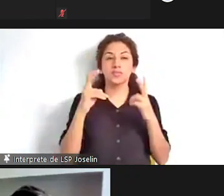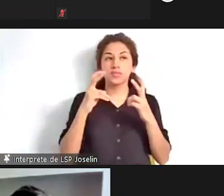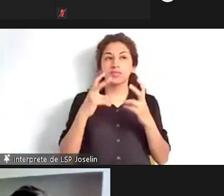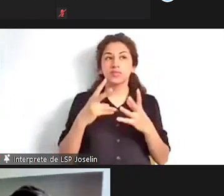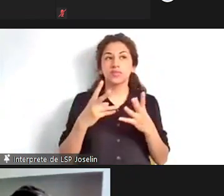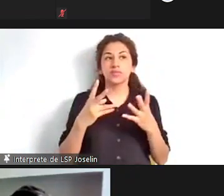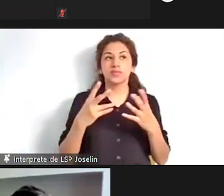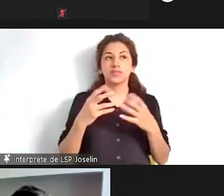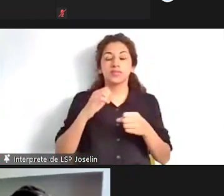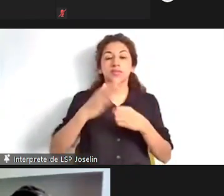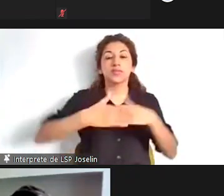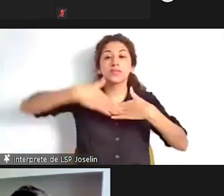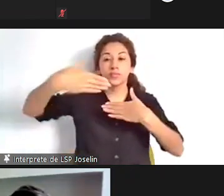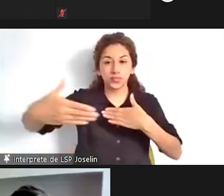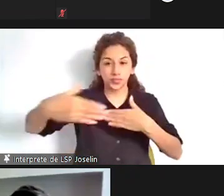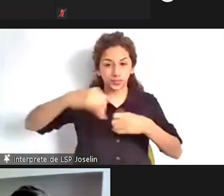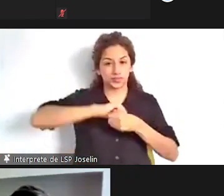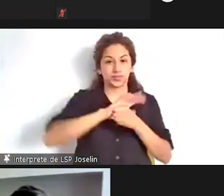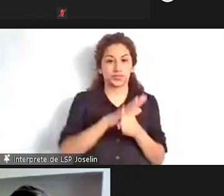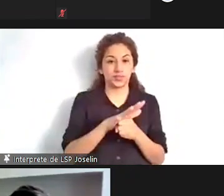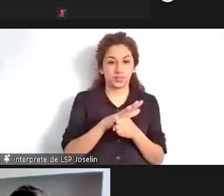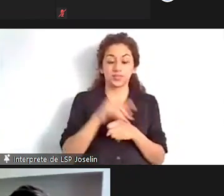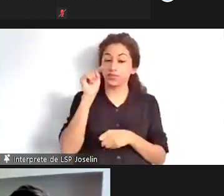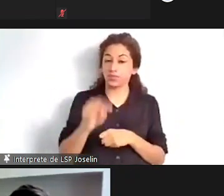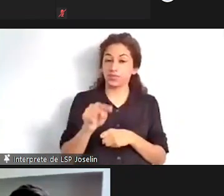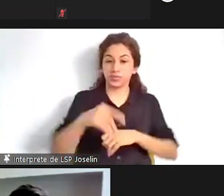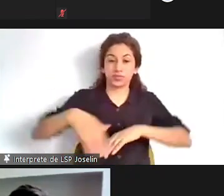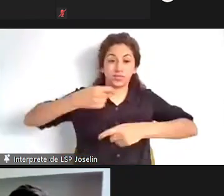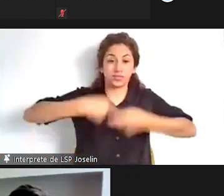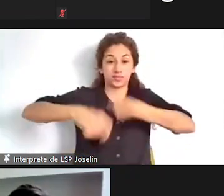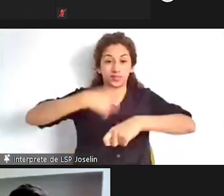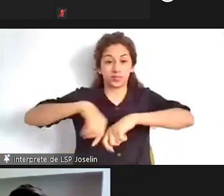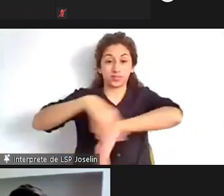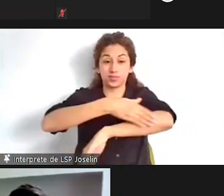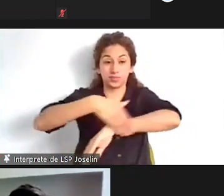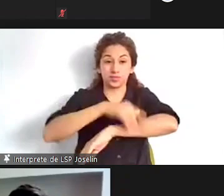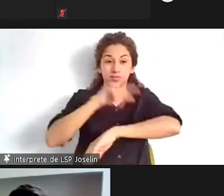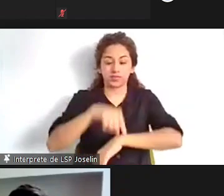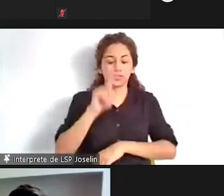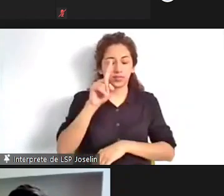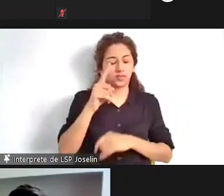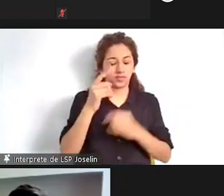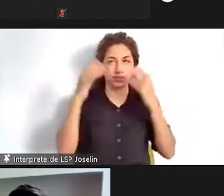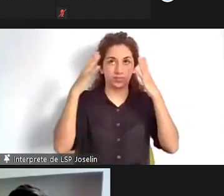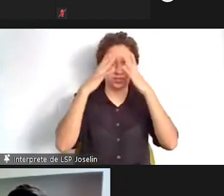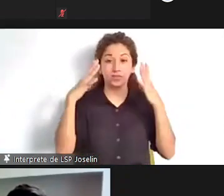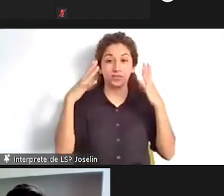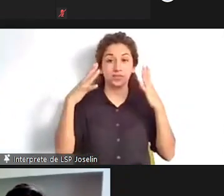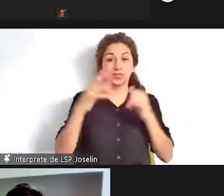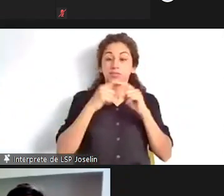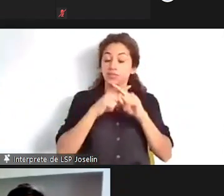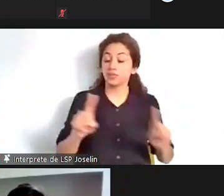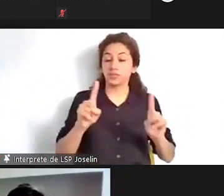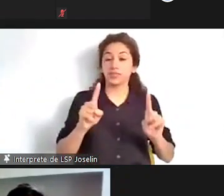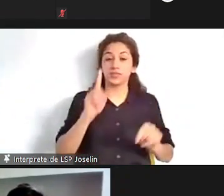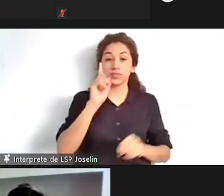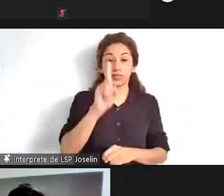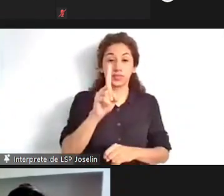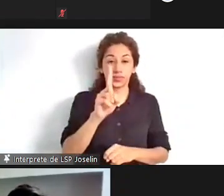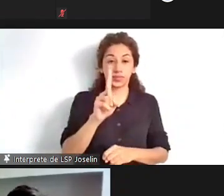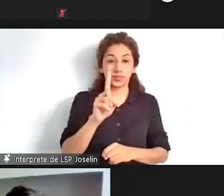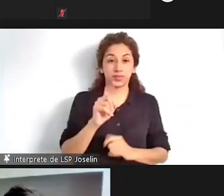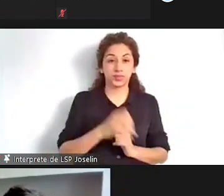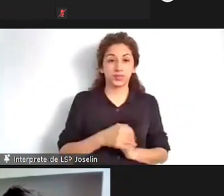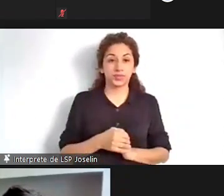post-pandemic world the informality is a key element that is part of the consensus and